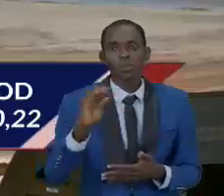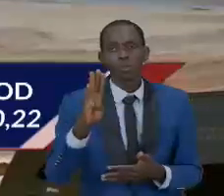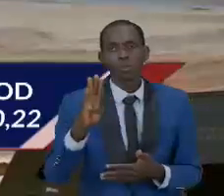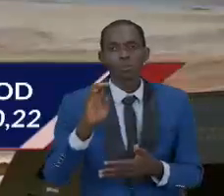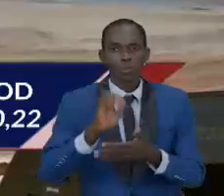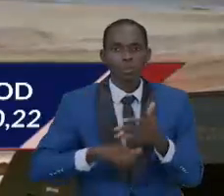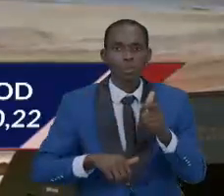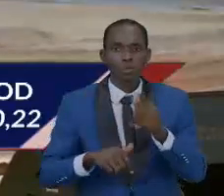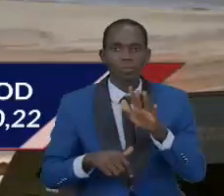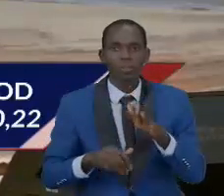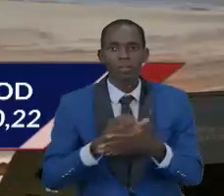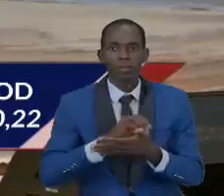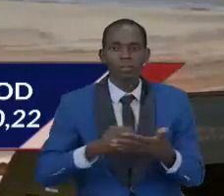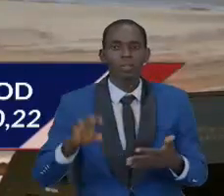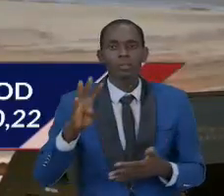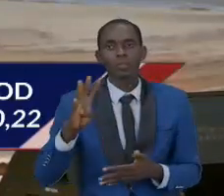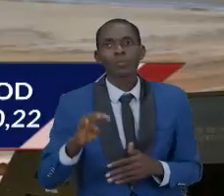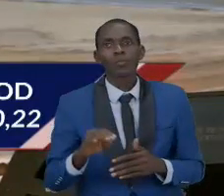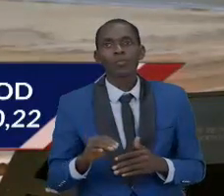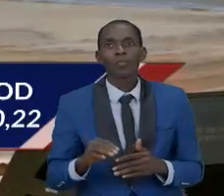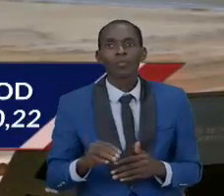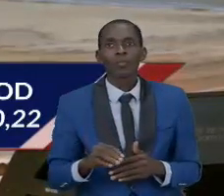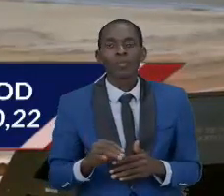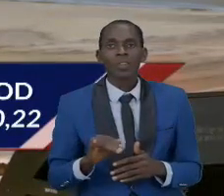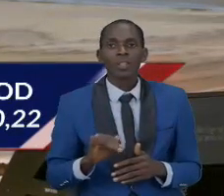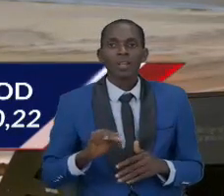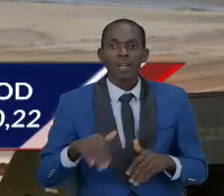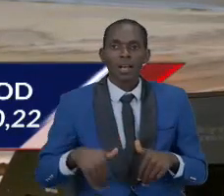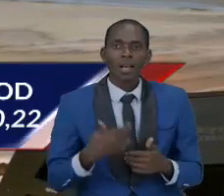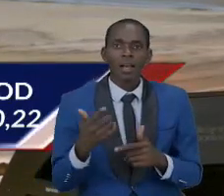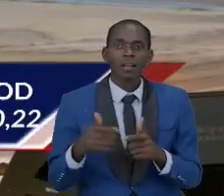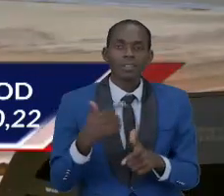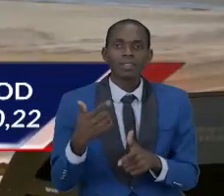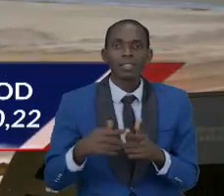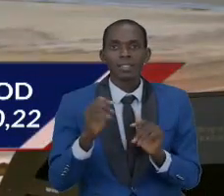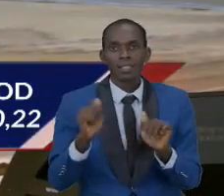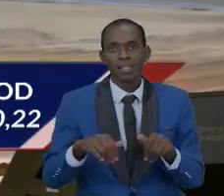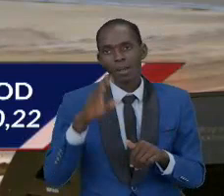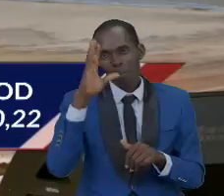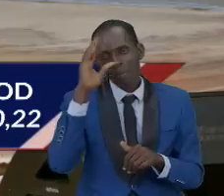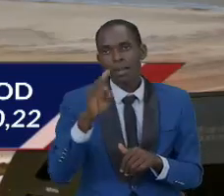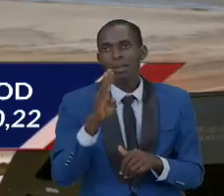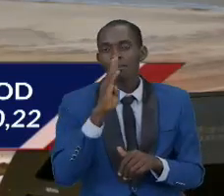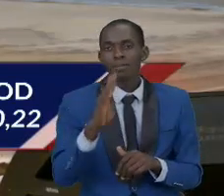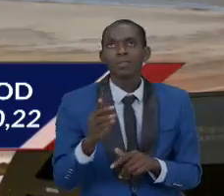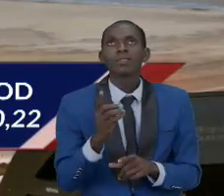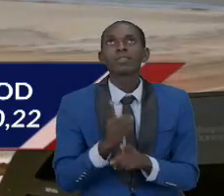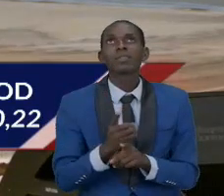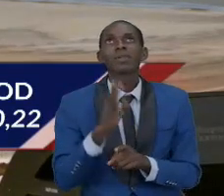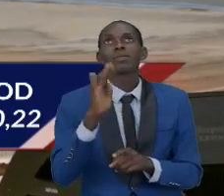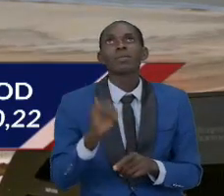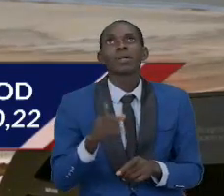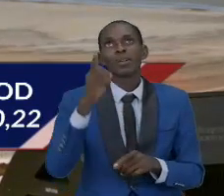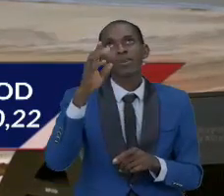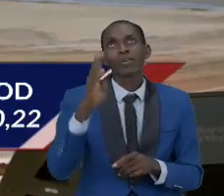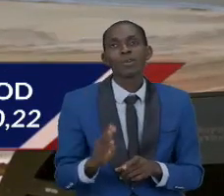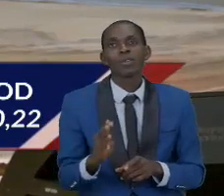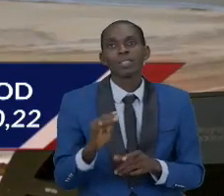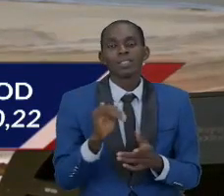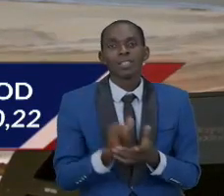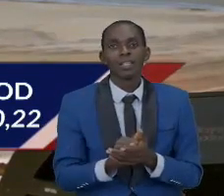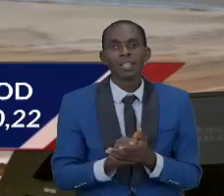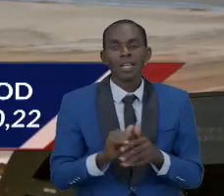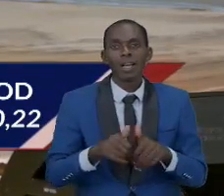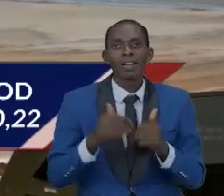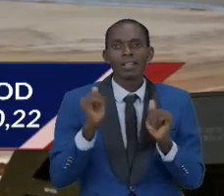then can man be justified with God or how can he be clean